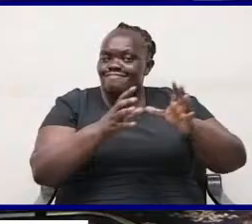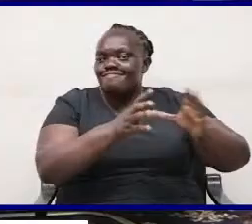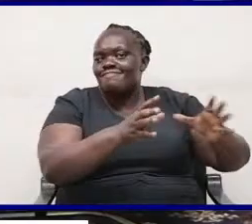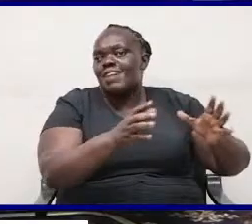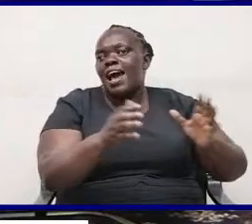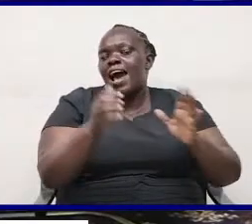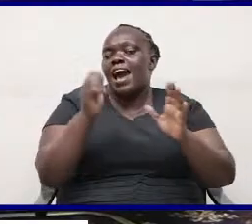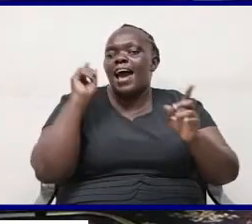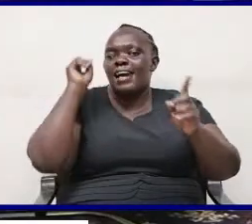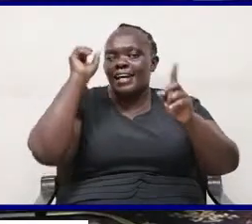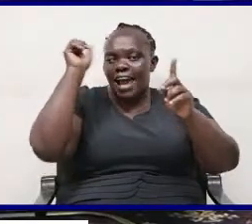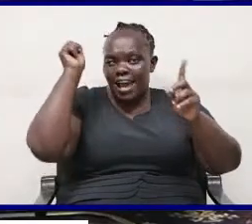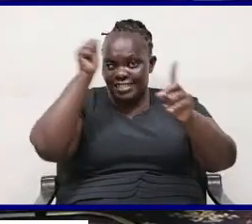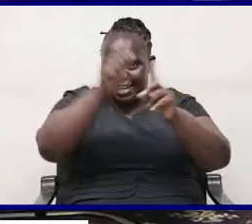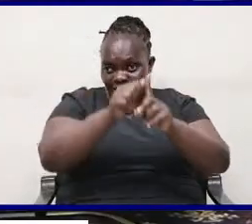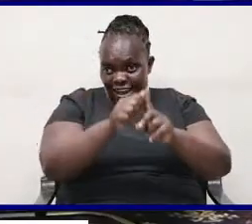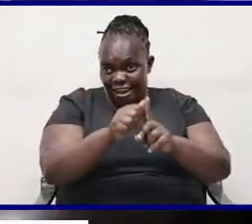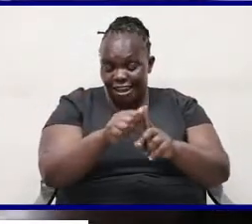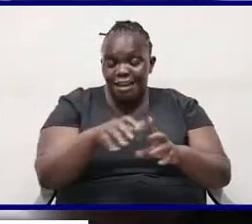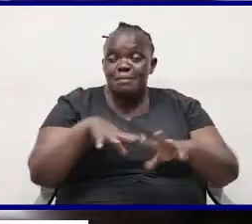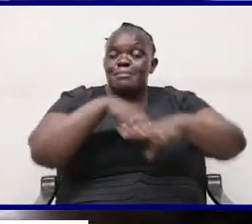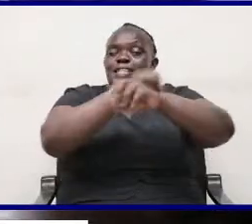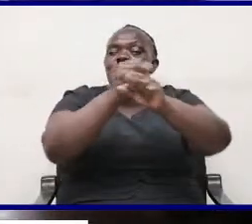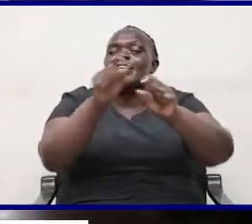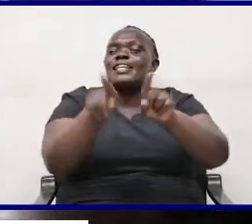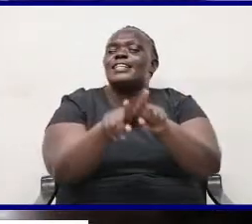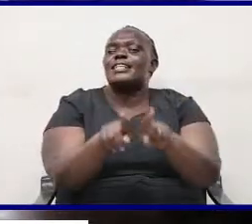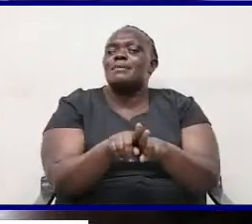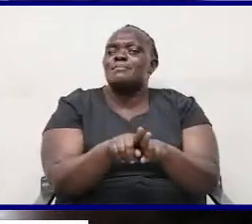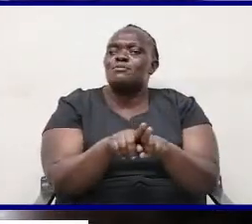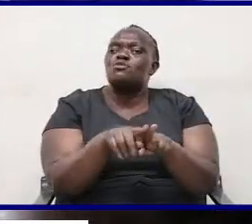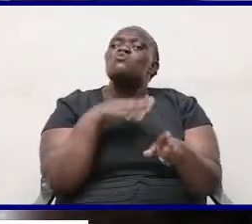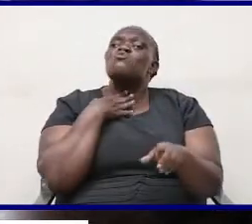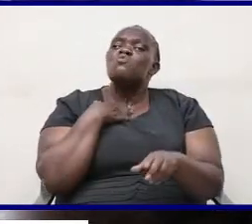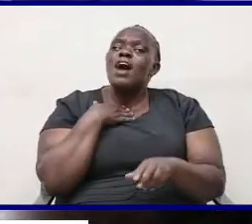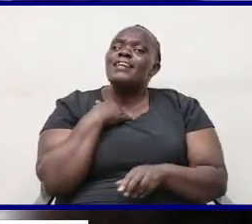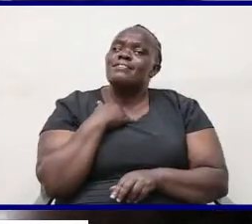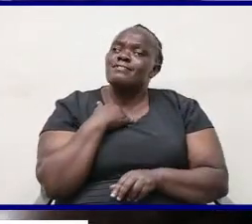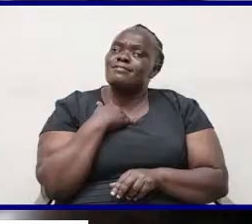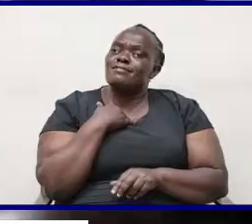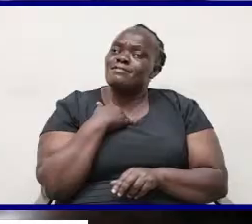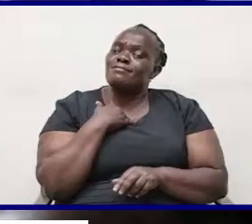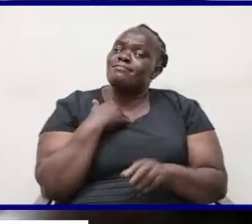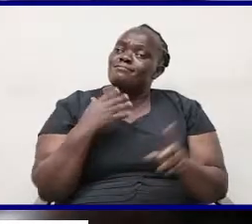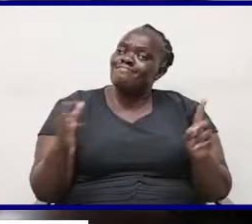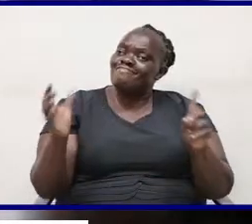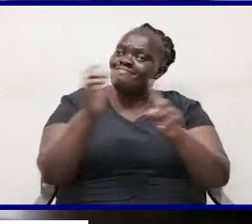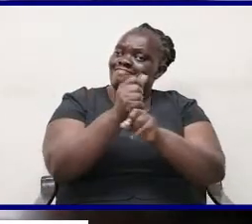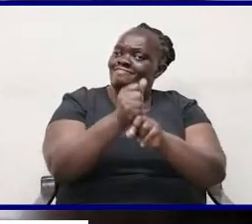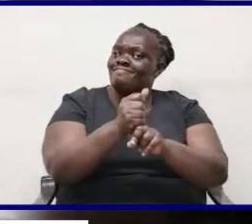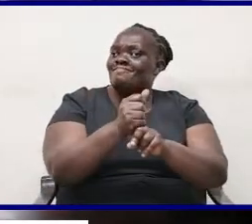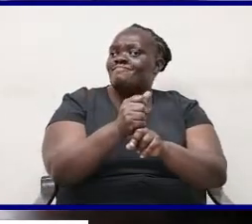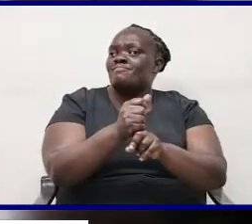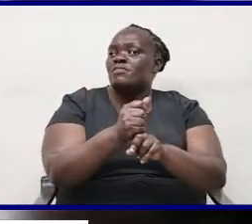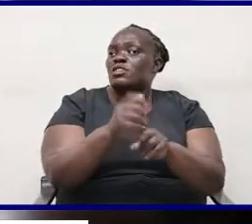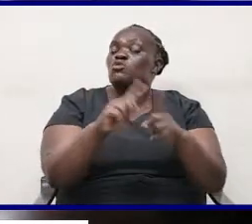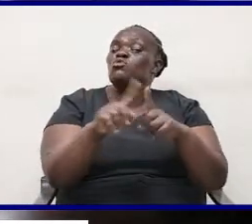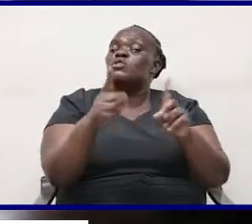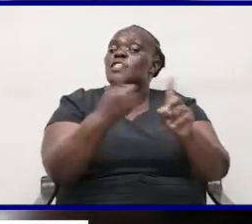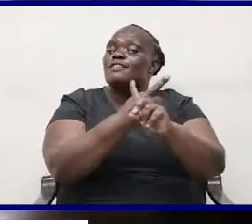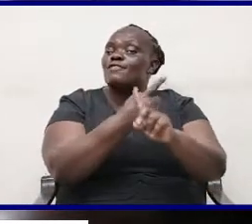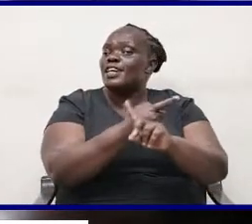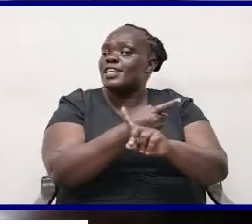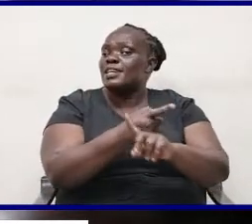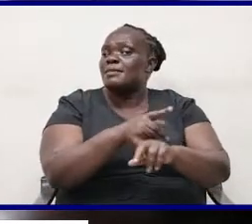export agenda. And so the president has actually intentionally reached out to the